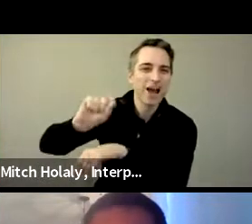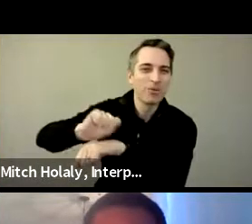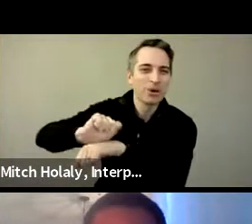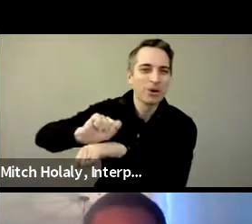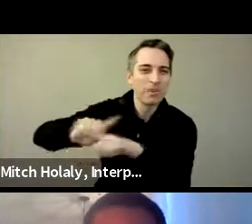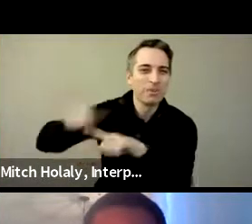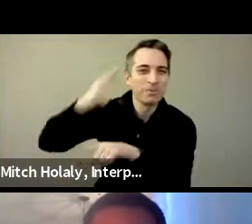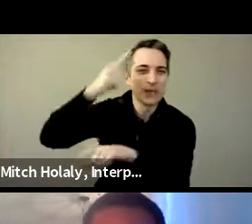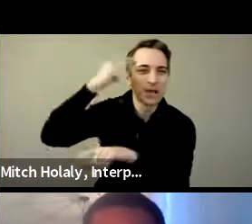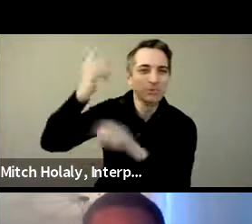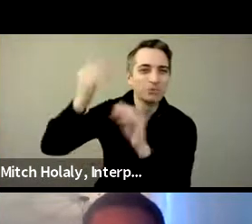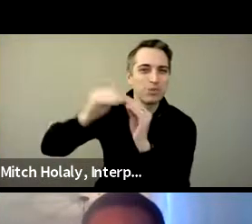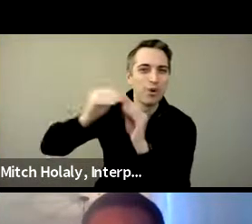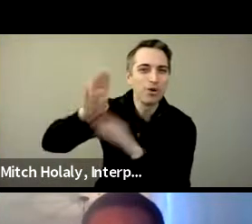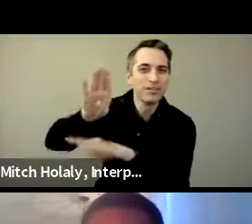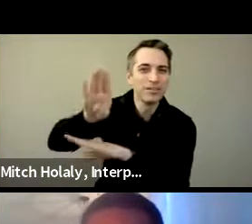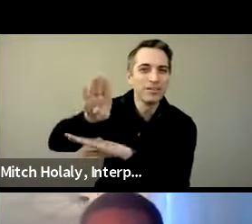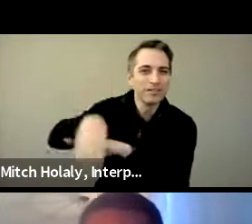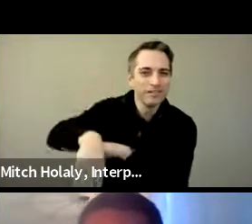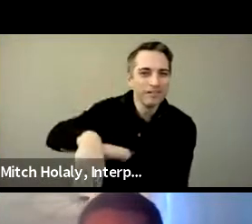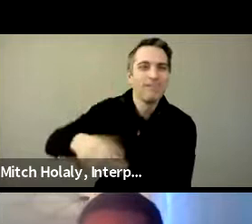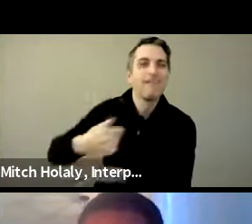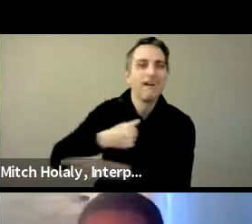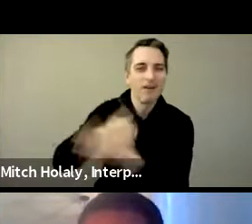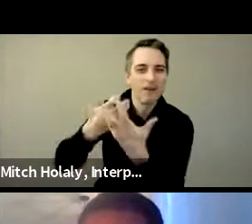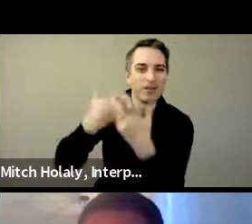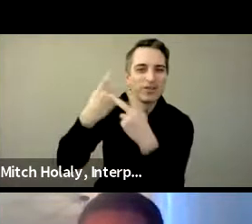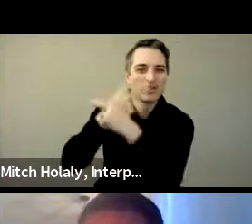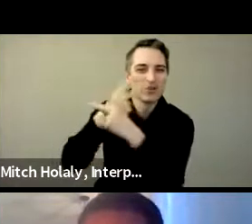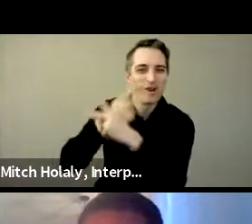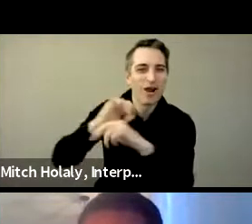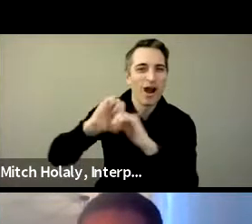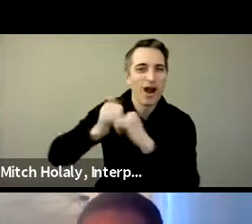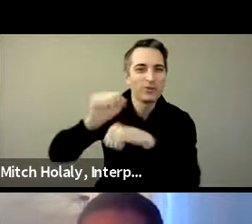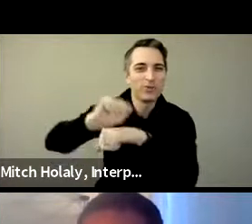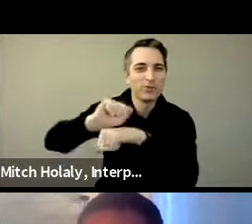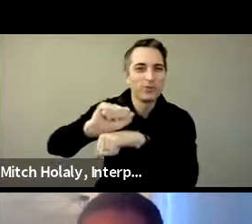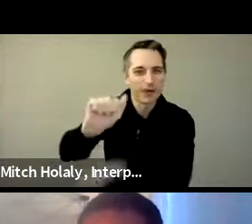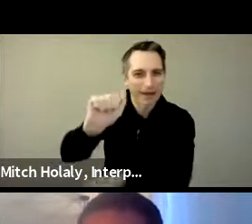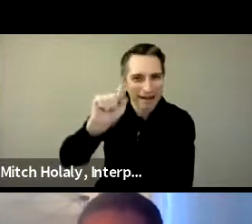later, then I try to figure it out, make it work at home.